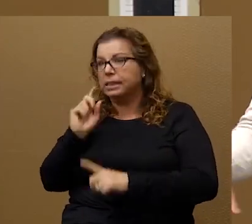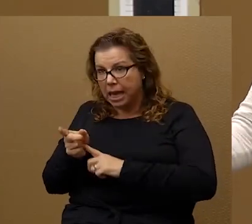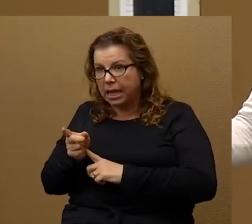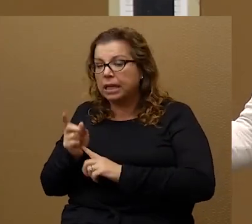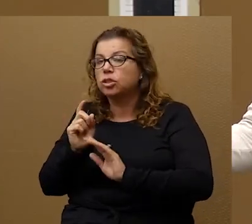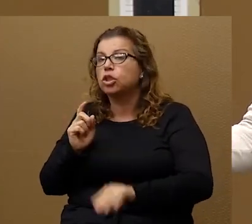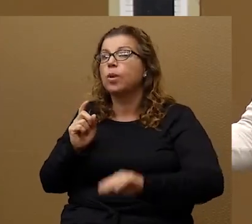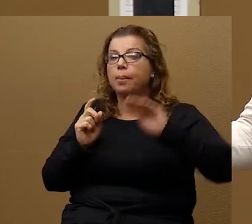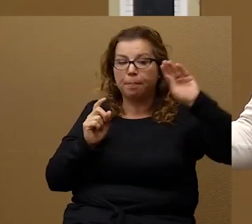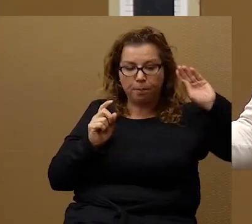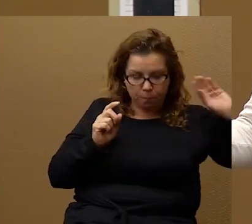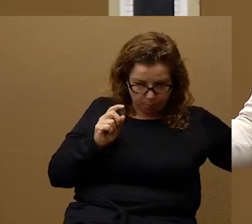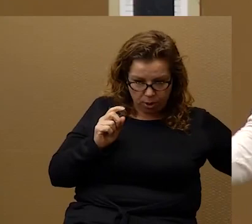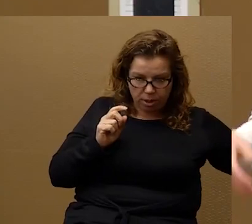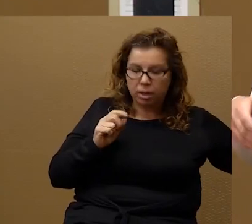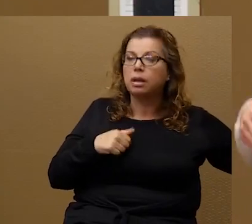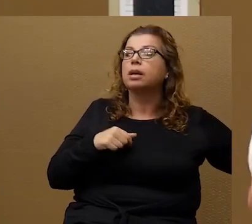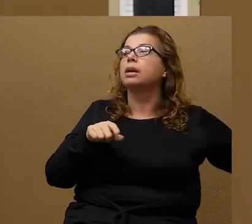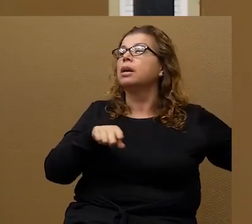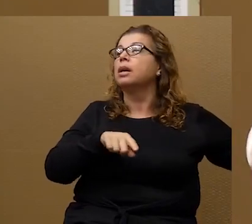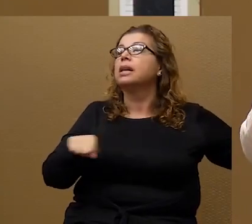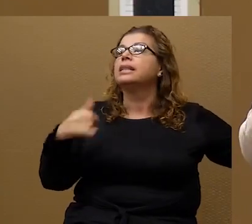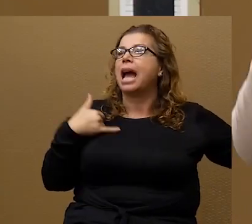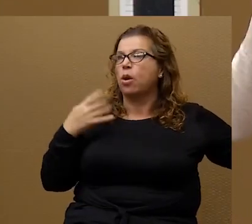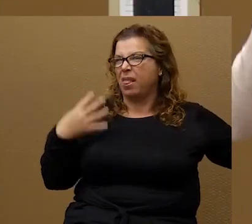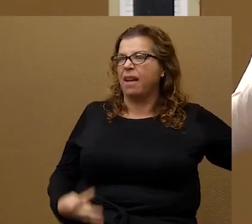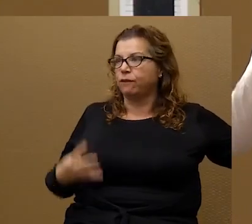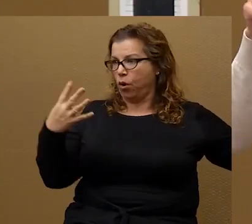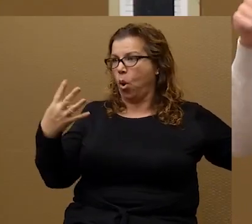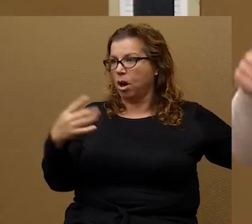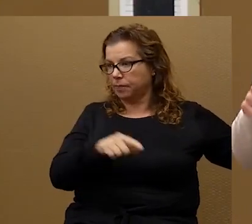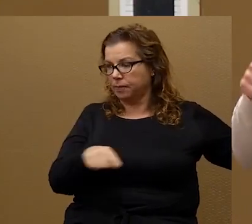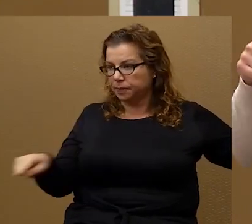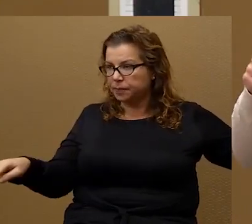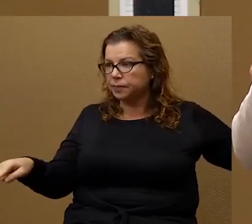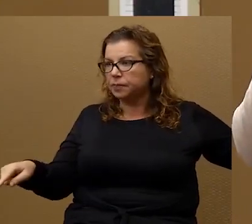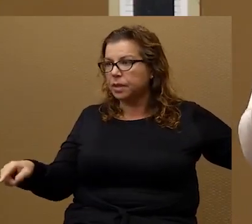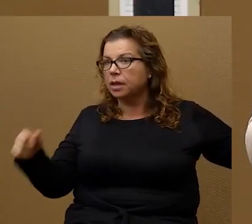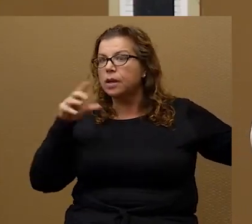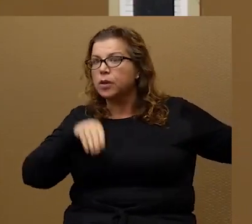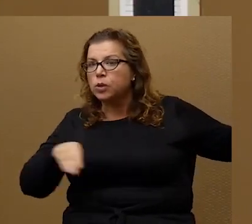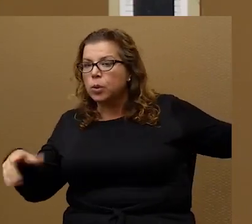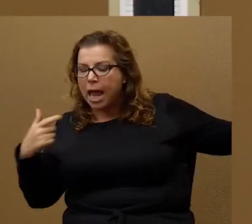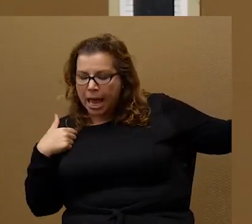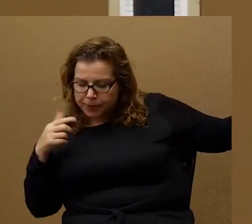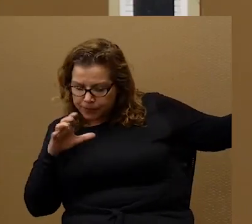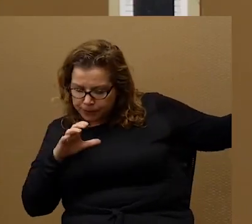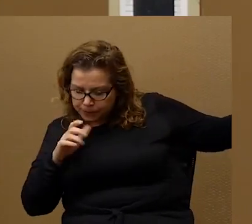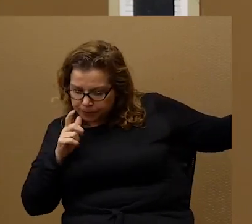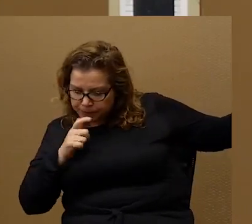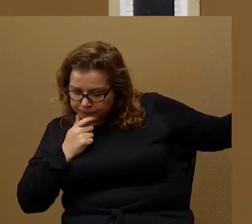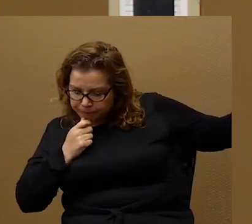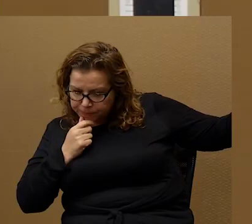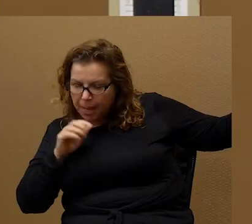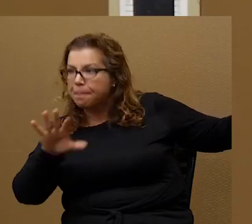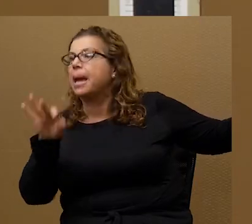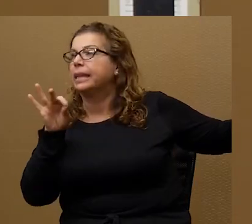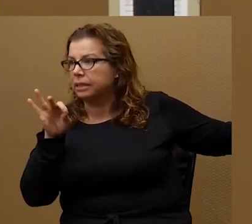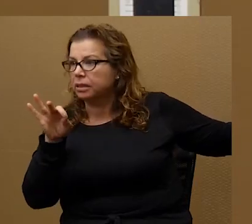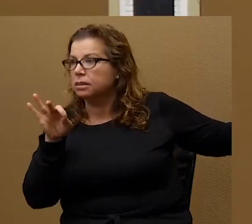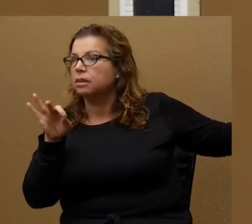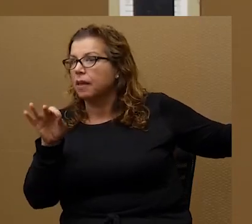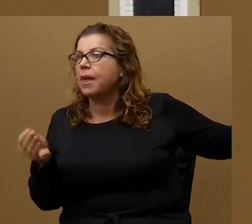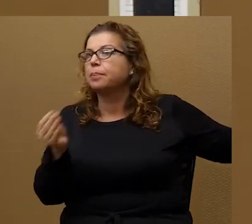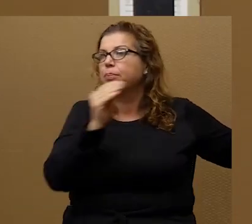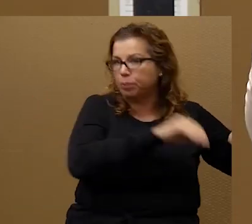basket. Now there's 4 items. The student takes that and she's documenting but she's also she's documenting what the